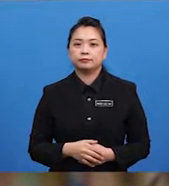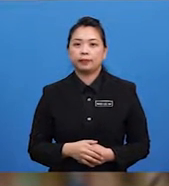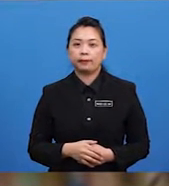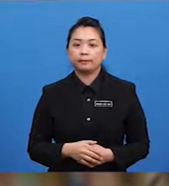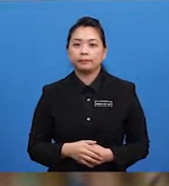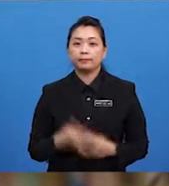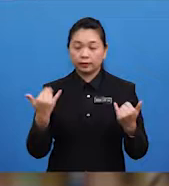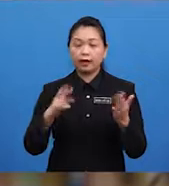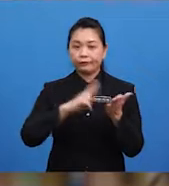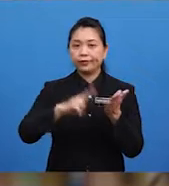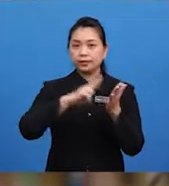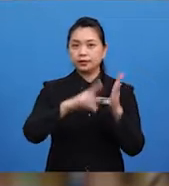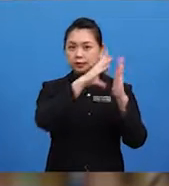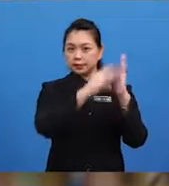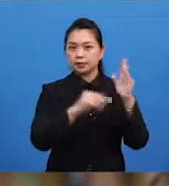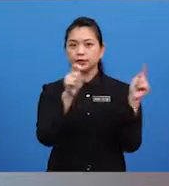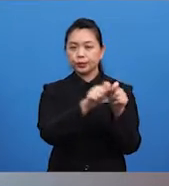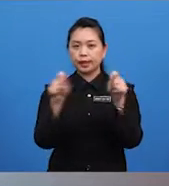Let's read the text together.